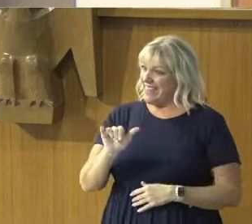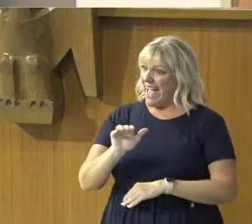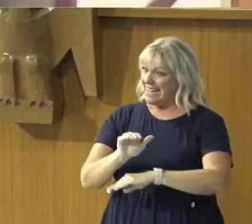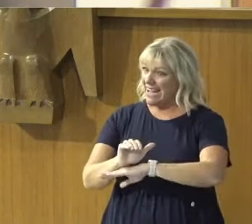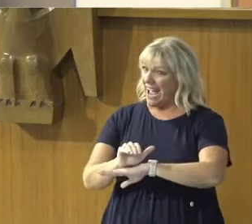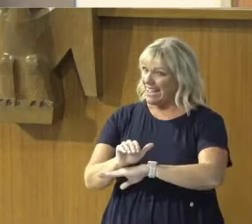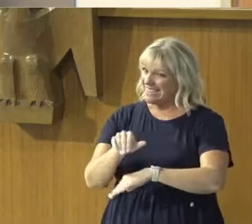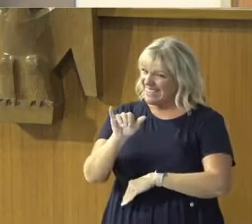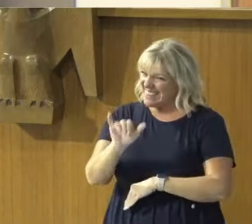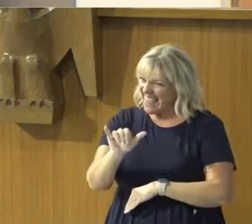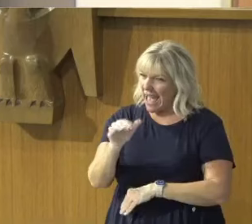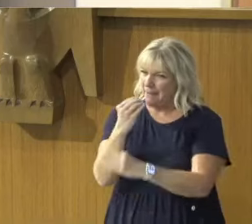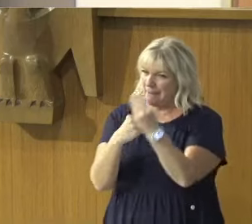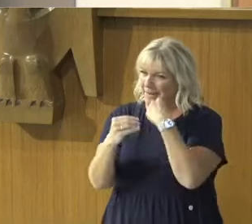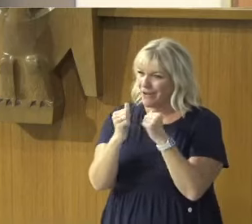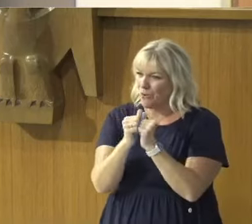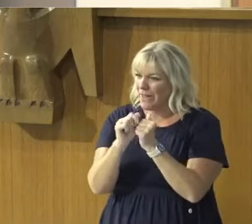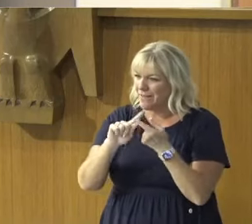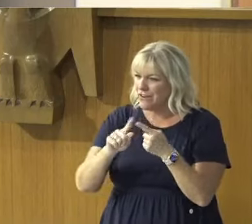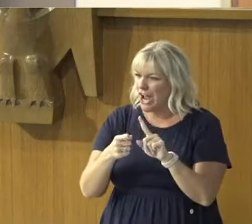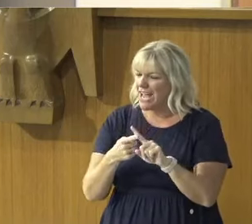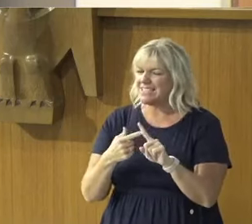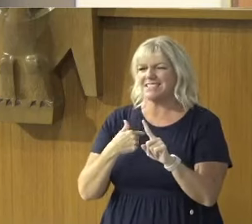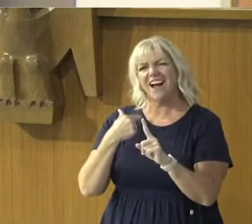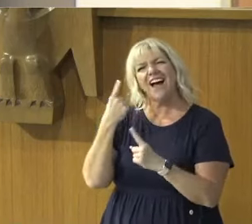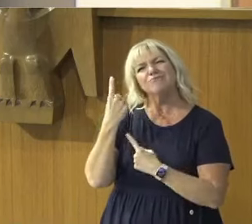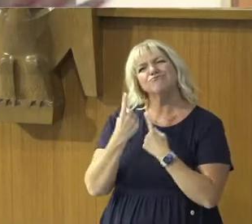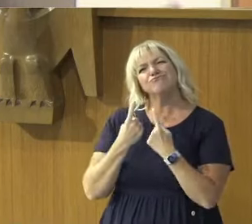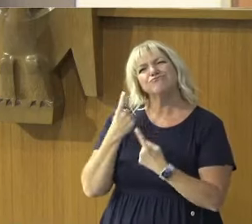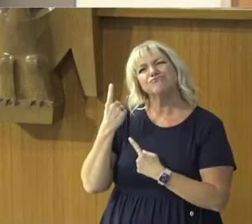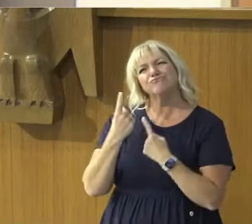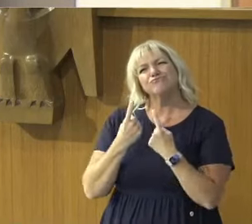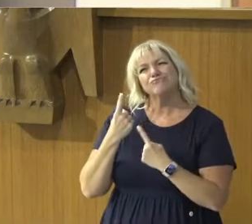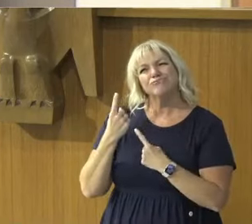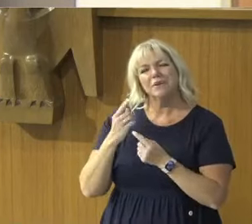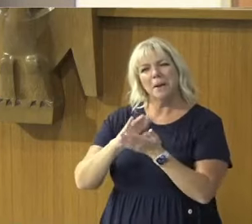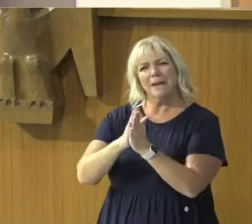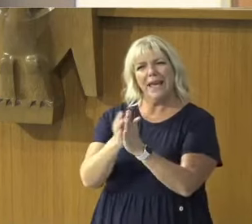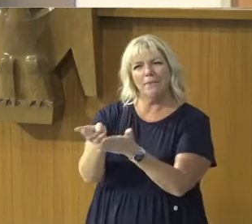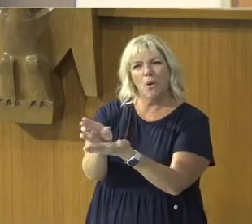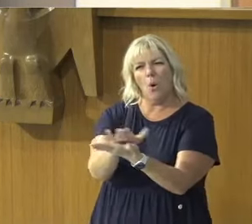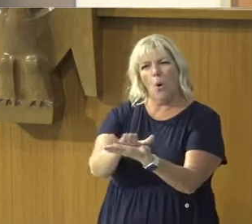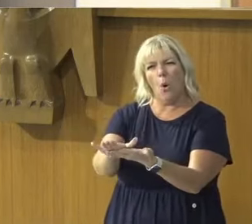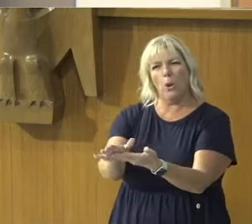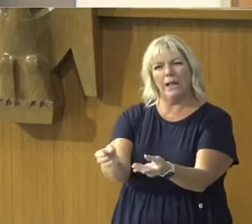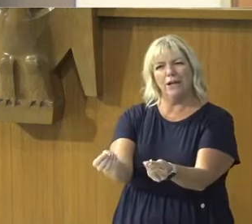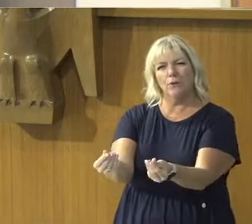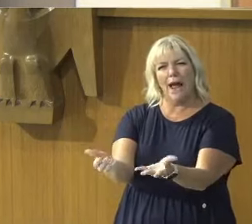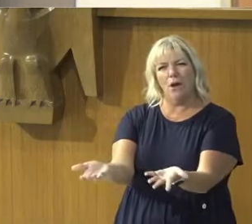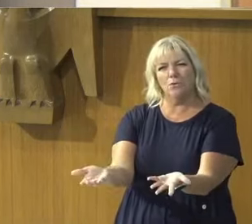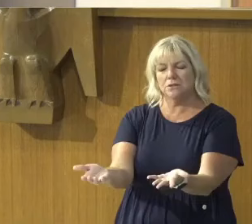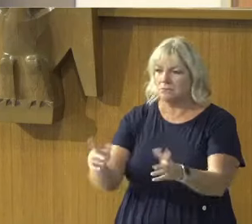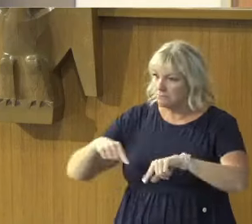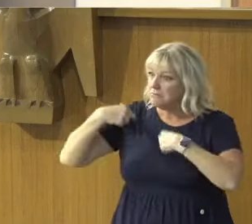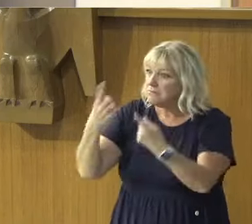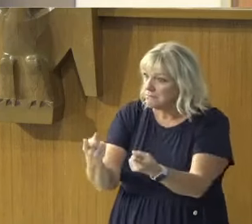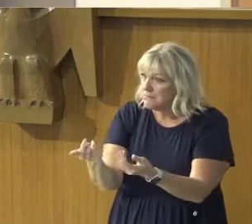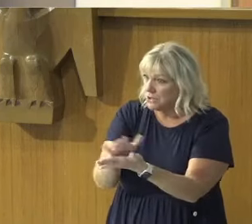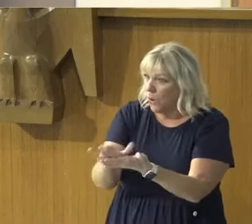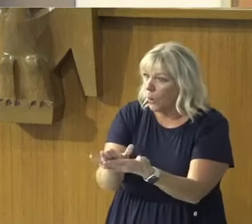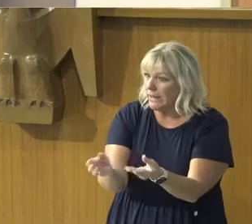this meal with friends, I thought to myself, turned out to be holy ground all along. We